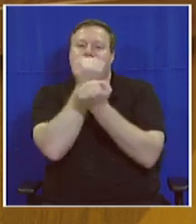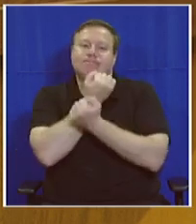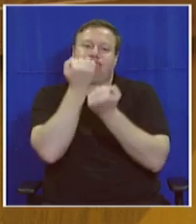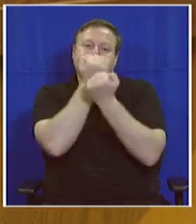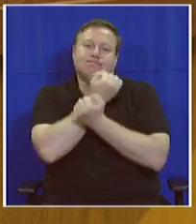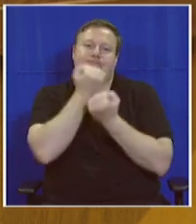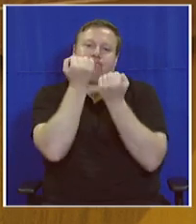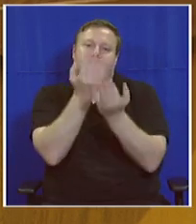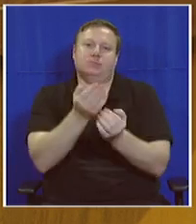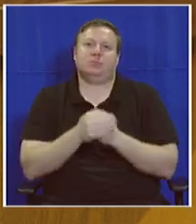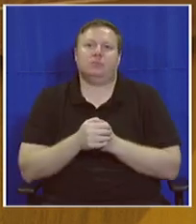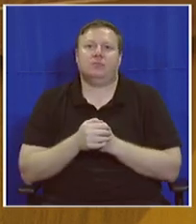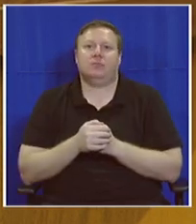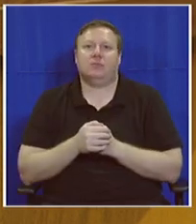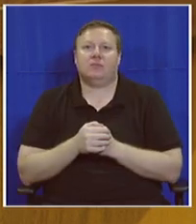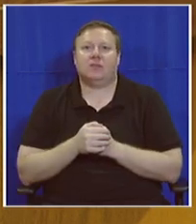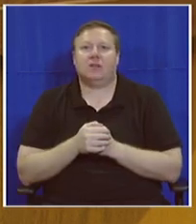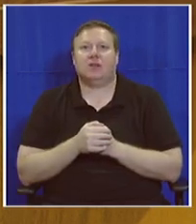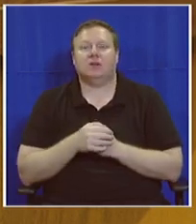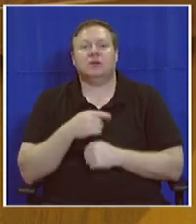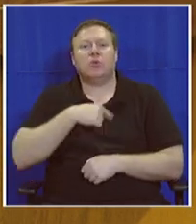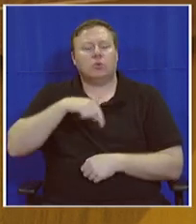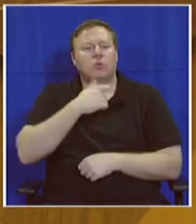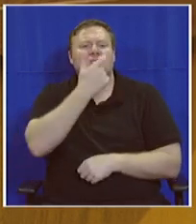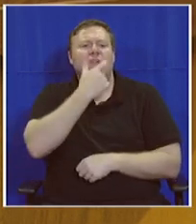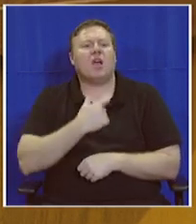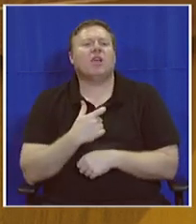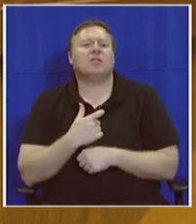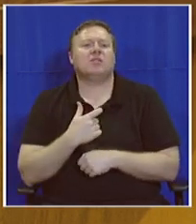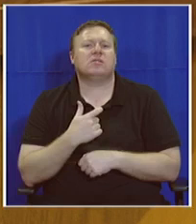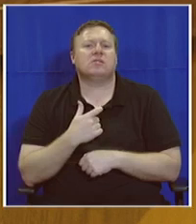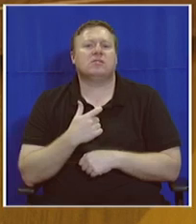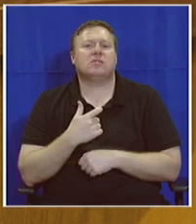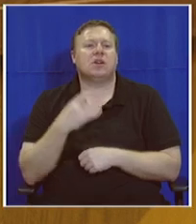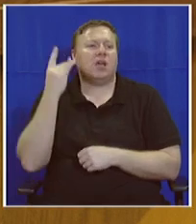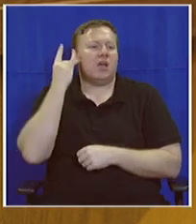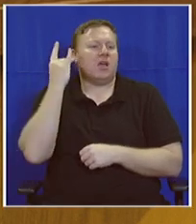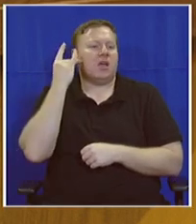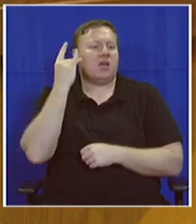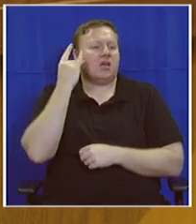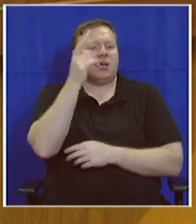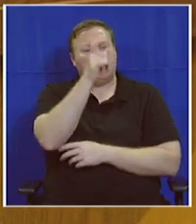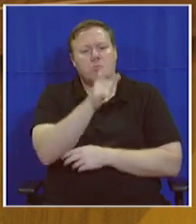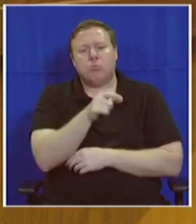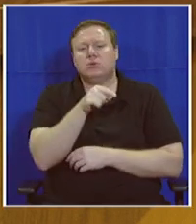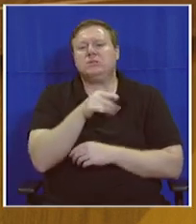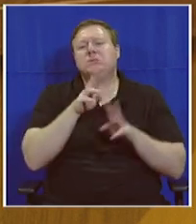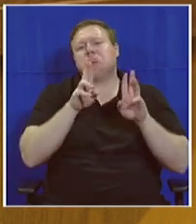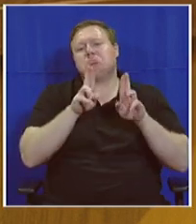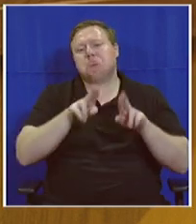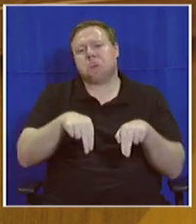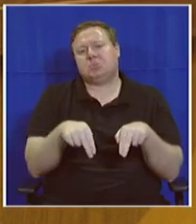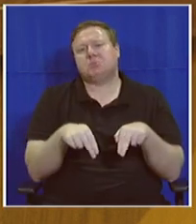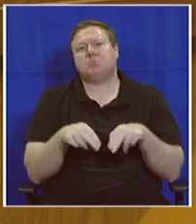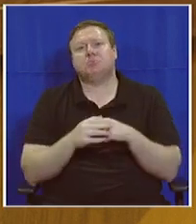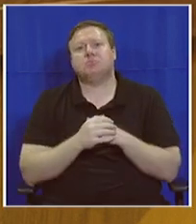as economic freedom fighters were saddened by the untimely passing away of Ms. Bavelile Gloria